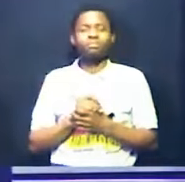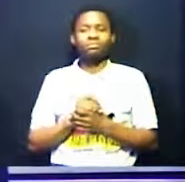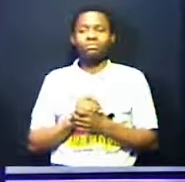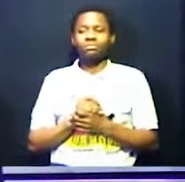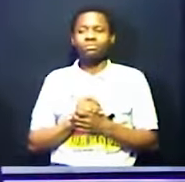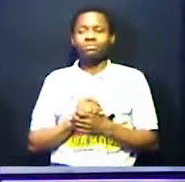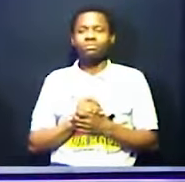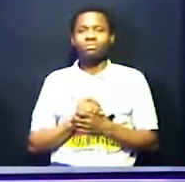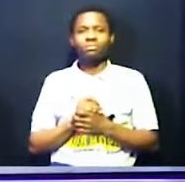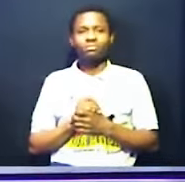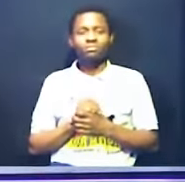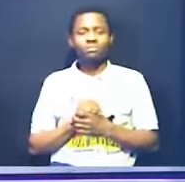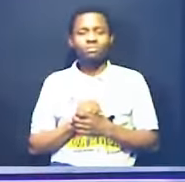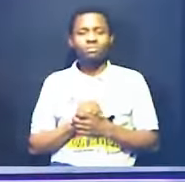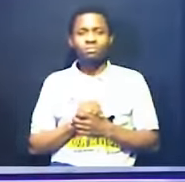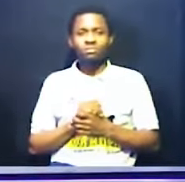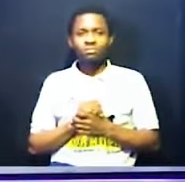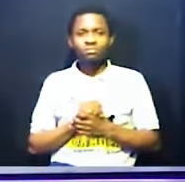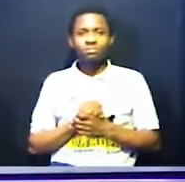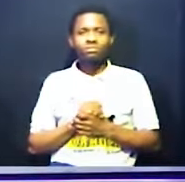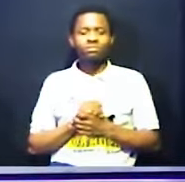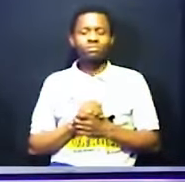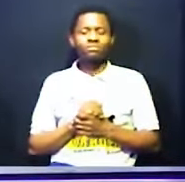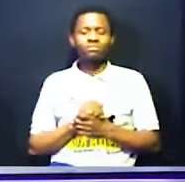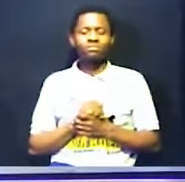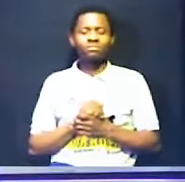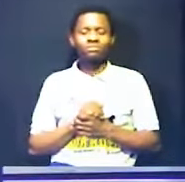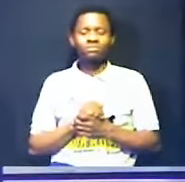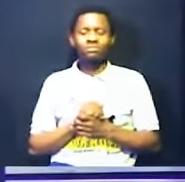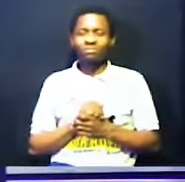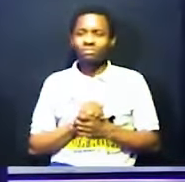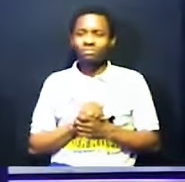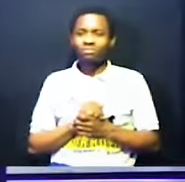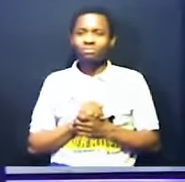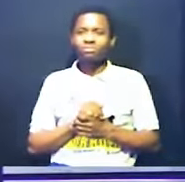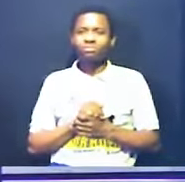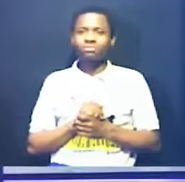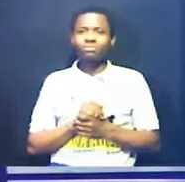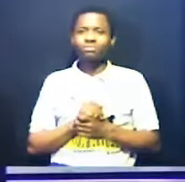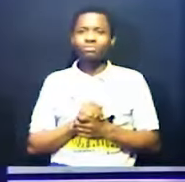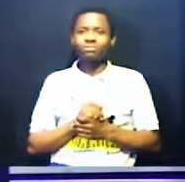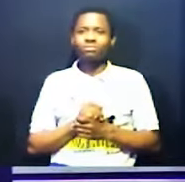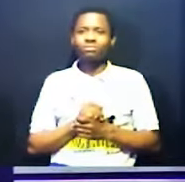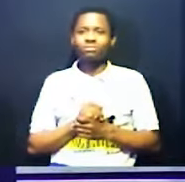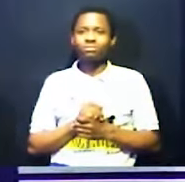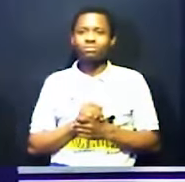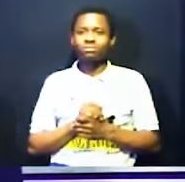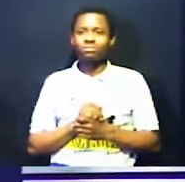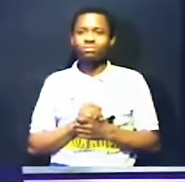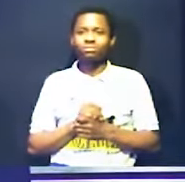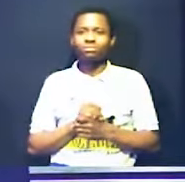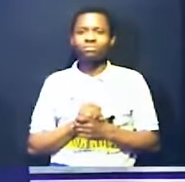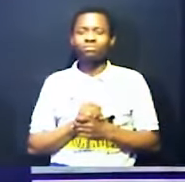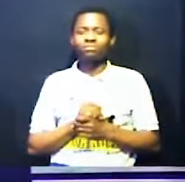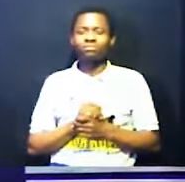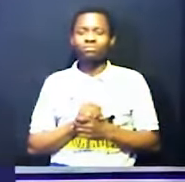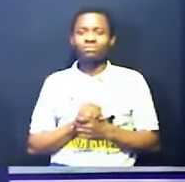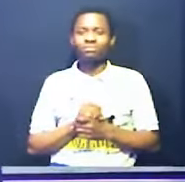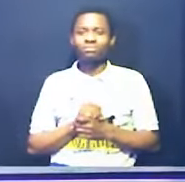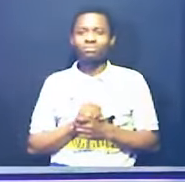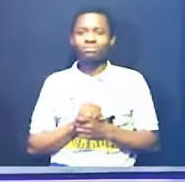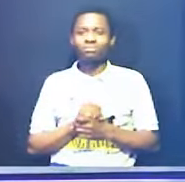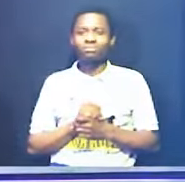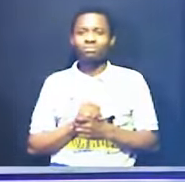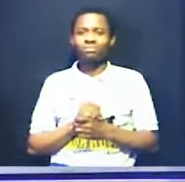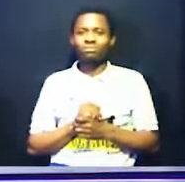Kofa Absalom by Jerusalem. Now, Ohine can say, Manu manin koni fie, men pesa me hunu nenim. Ena Absalom